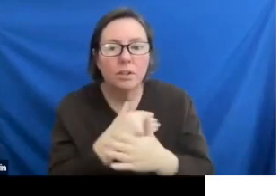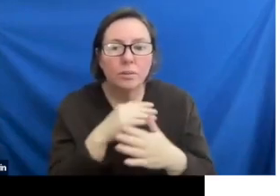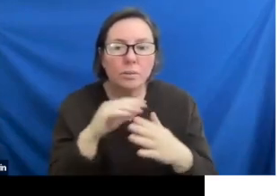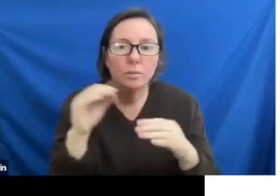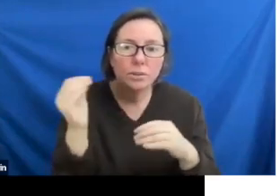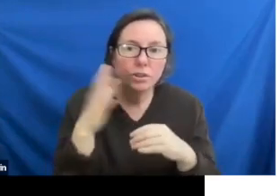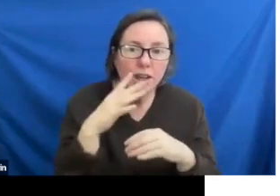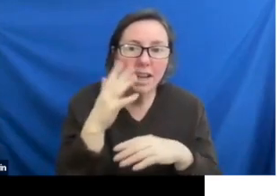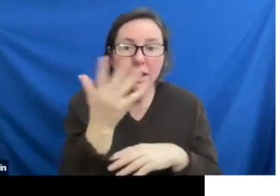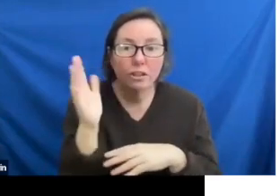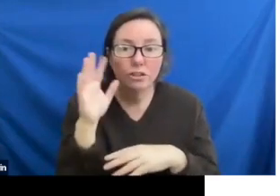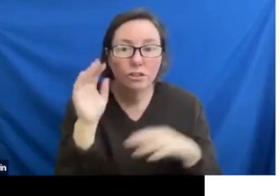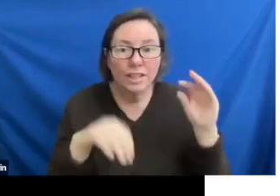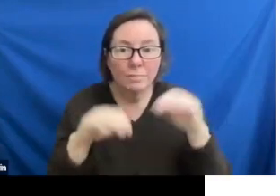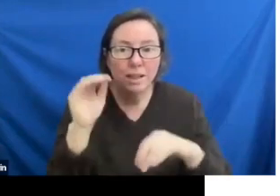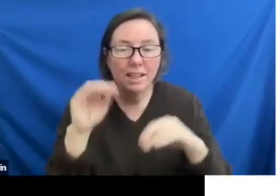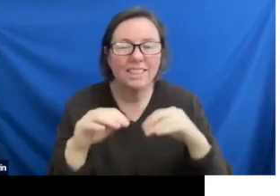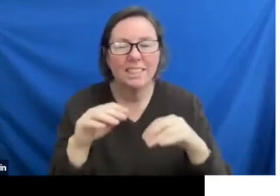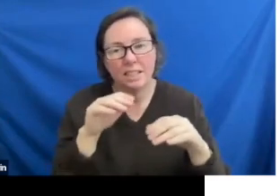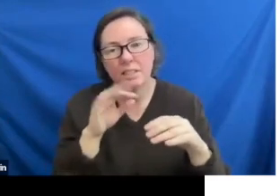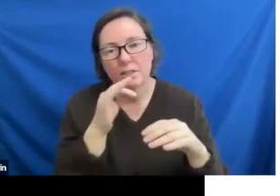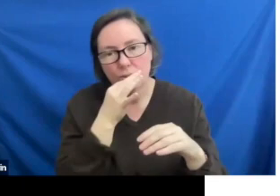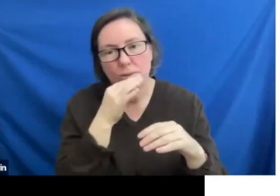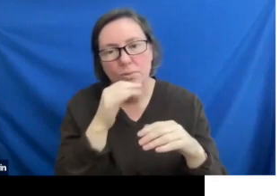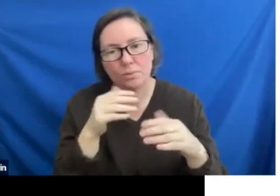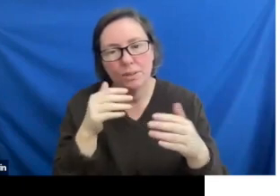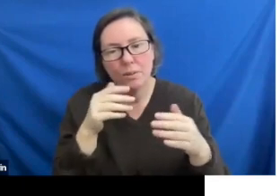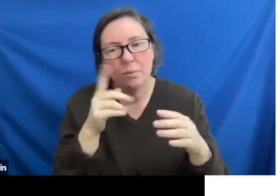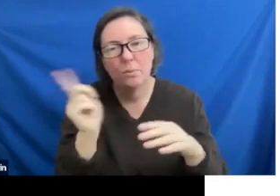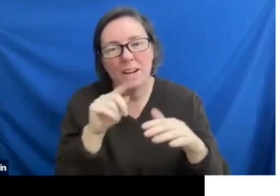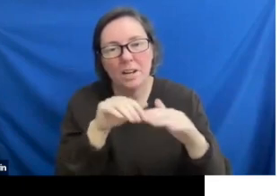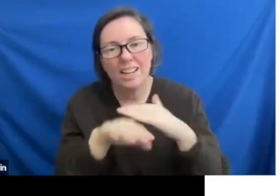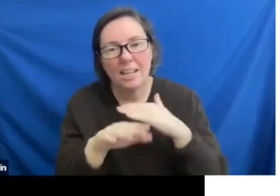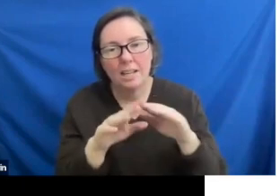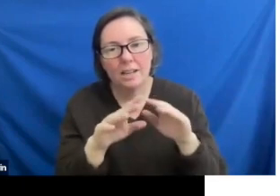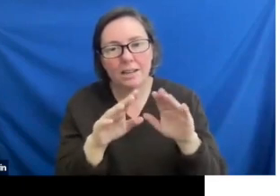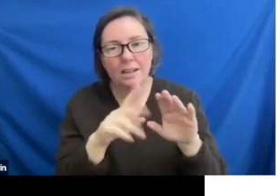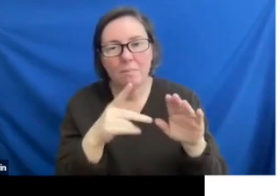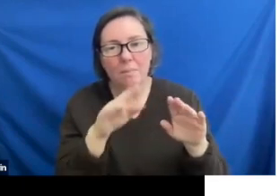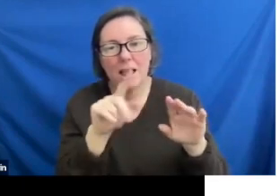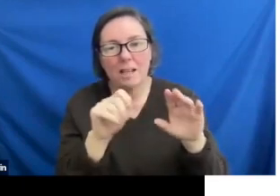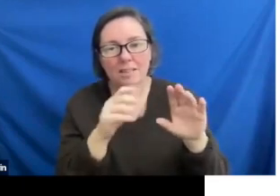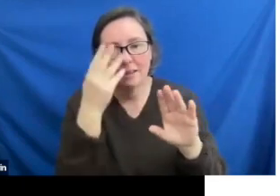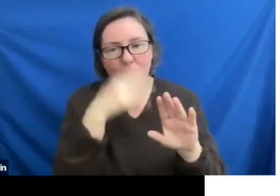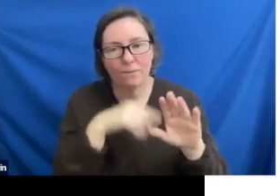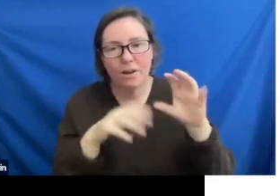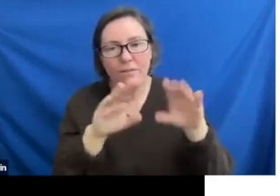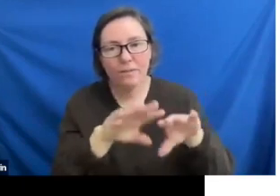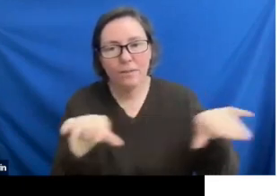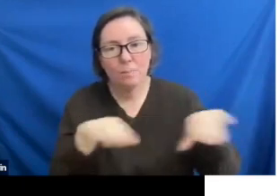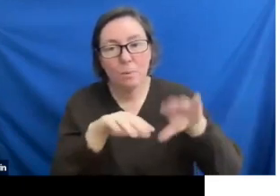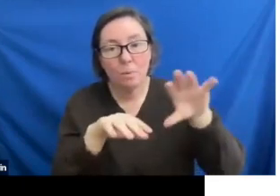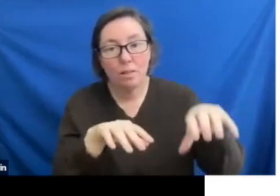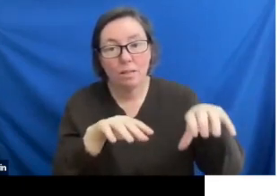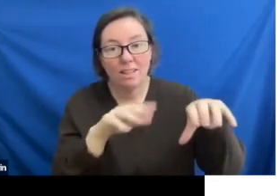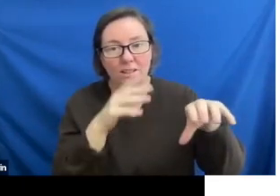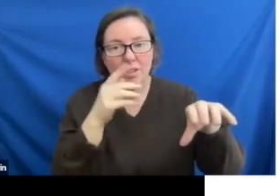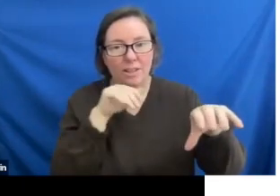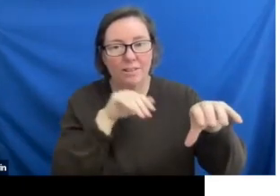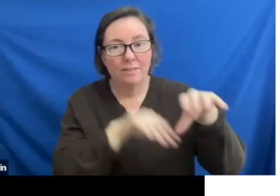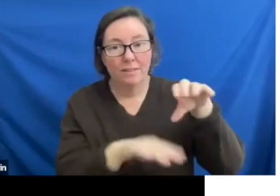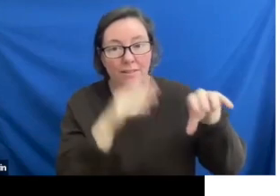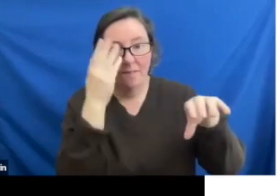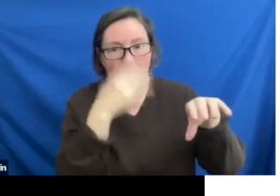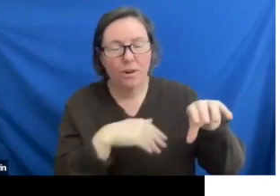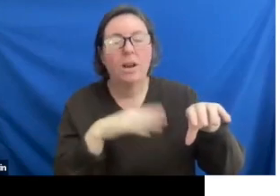project in the entrance plaza. So that's the area directly in front of the pool bathhouse. There's a graphic